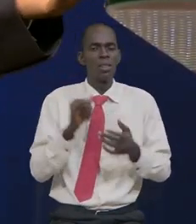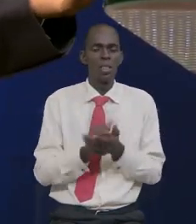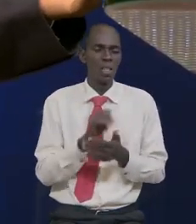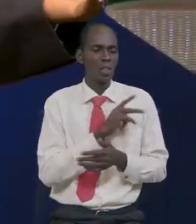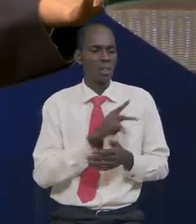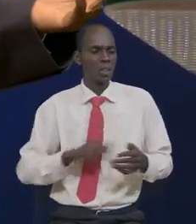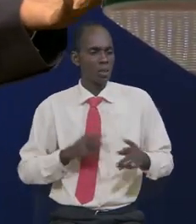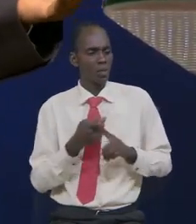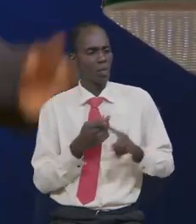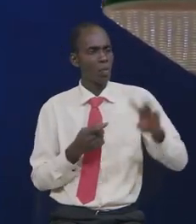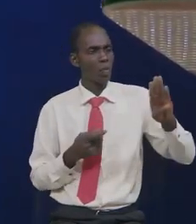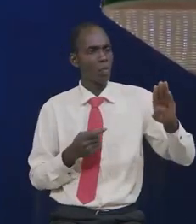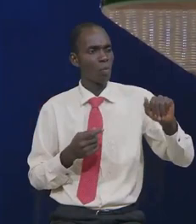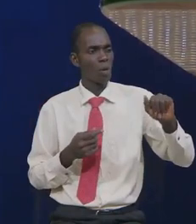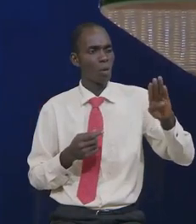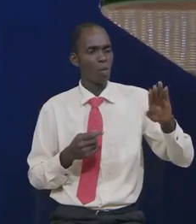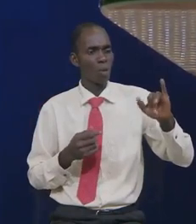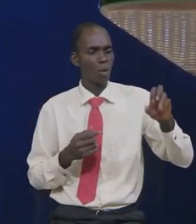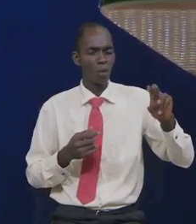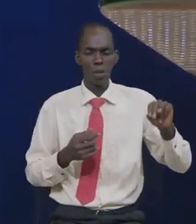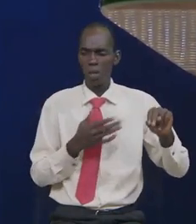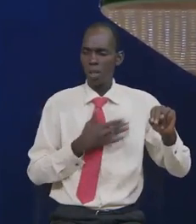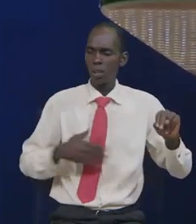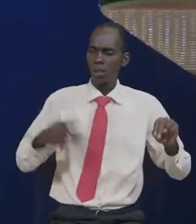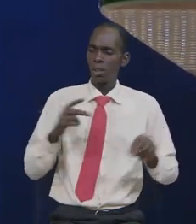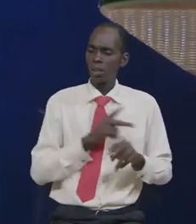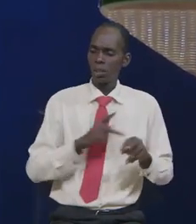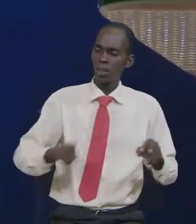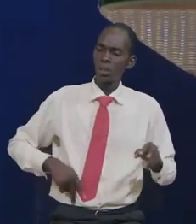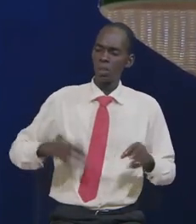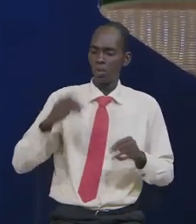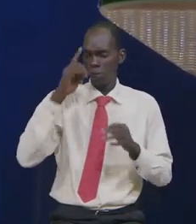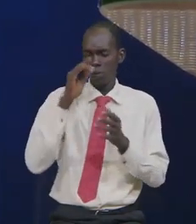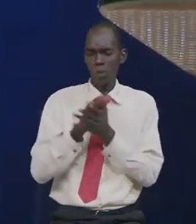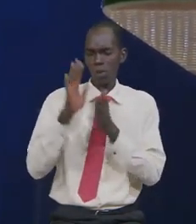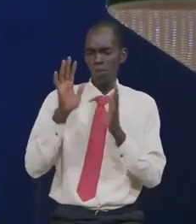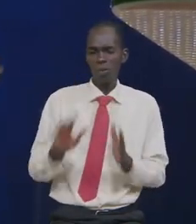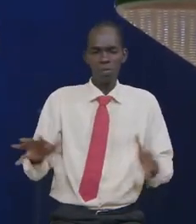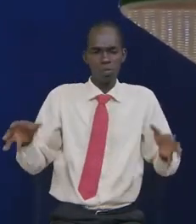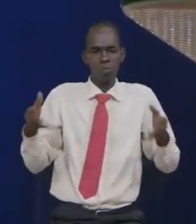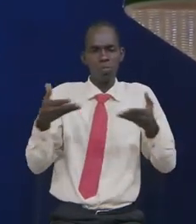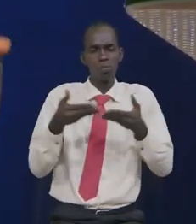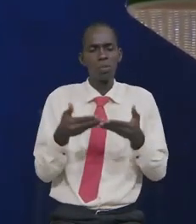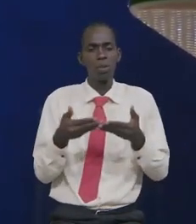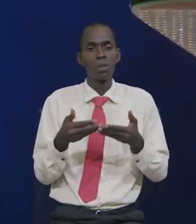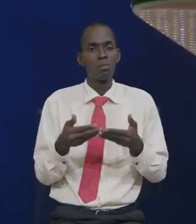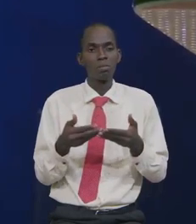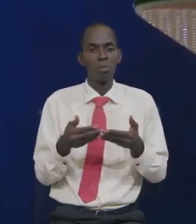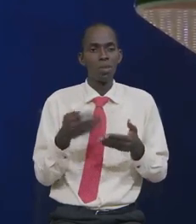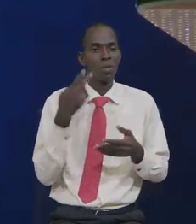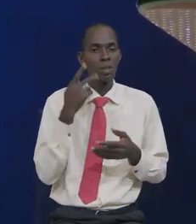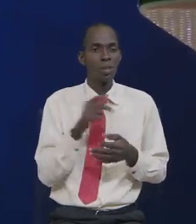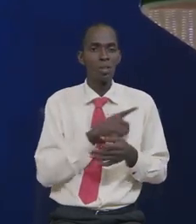then the king of the believers, the Lord Jesus Christ. In your situation, in